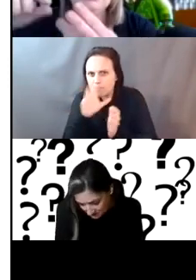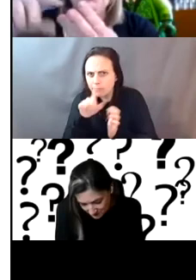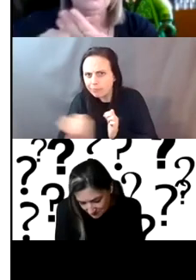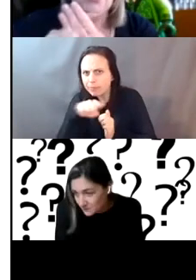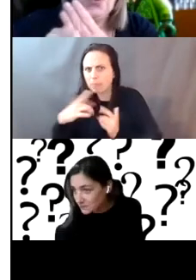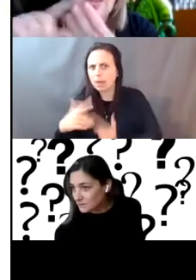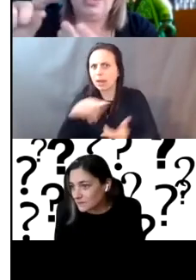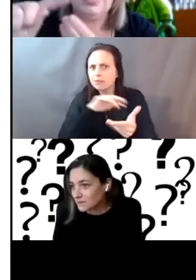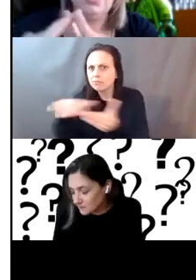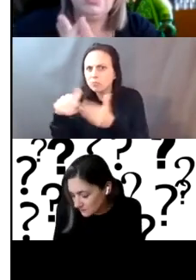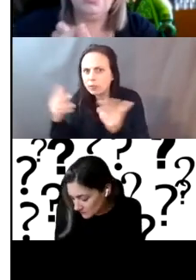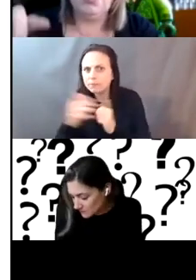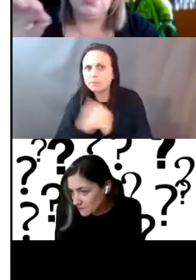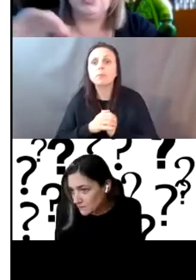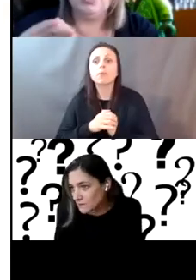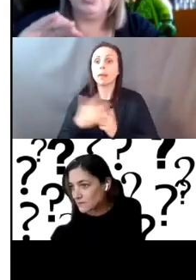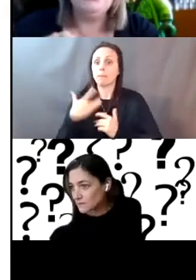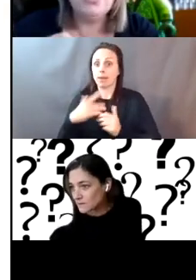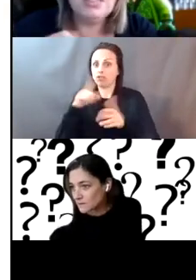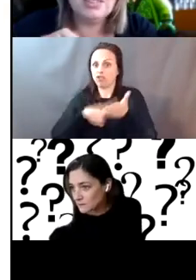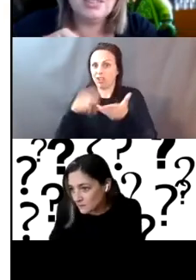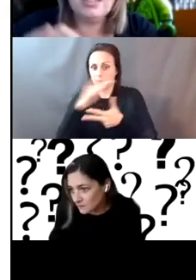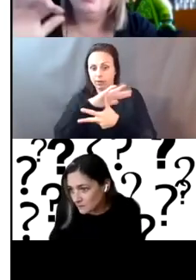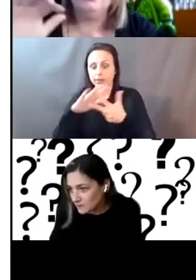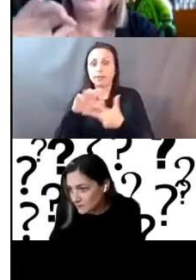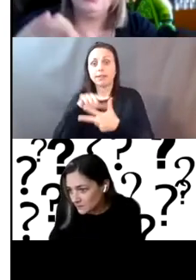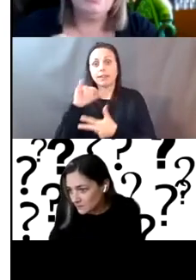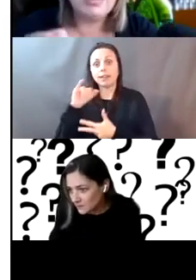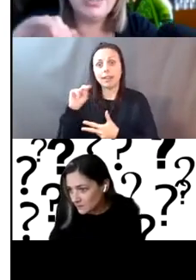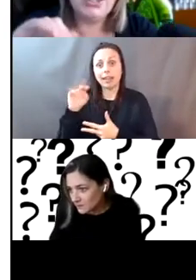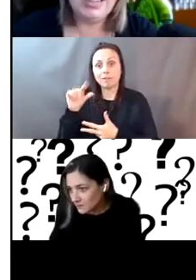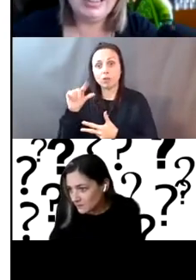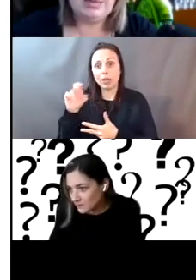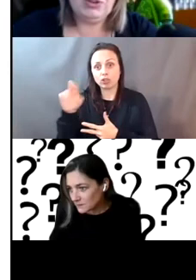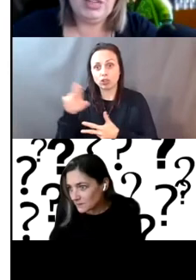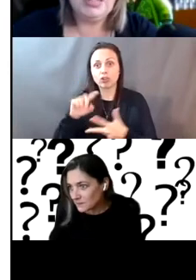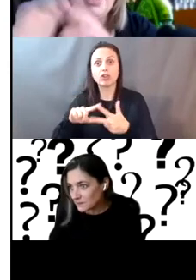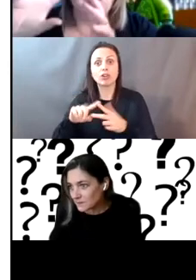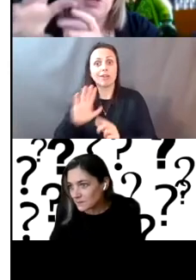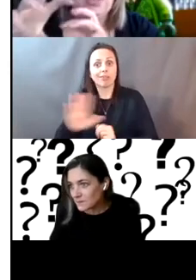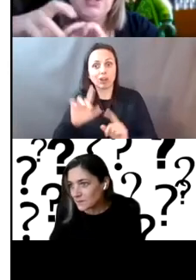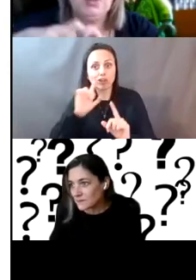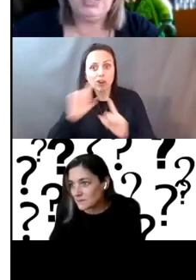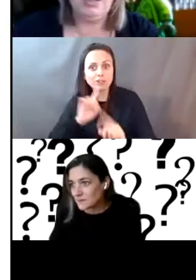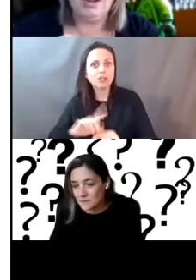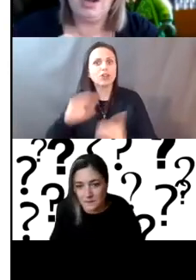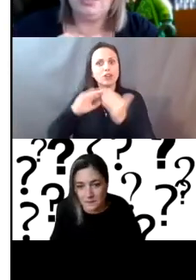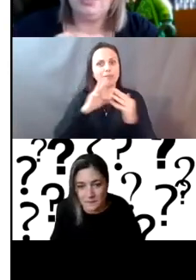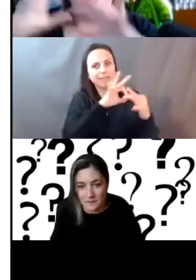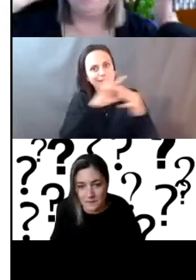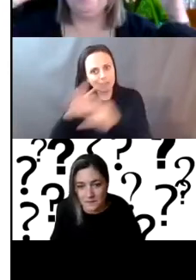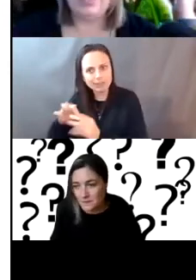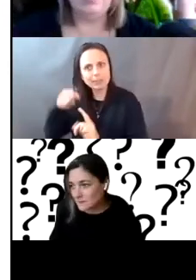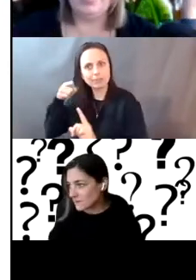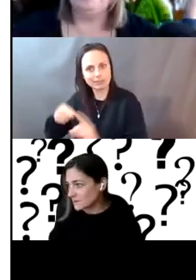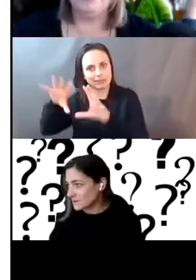always want to look for 3 things. I want to look for influencers, conversations, and communities that are relevant to a particular audience.